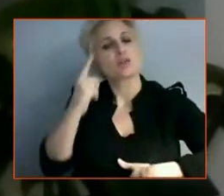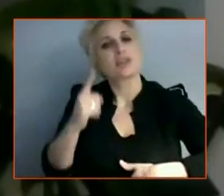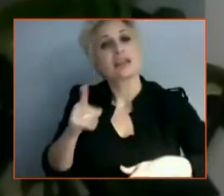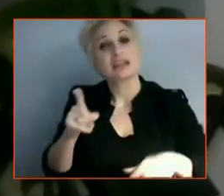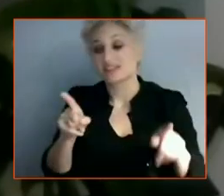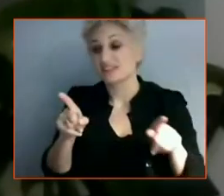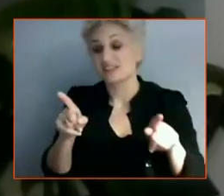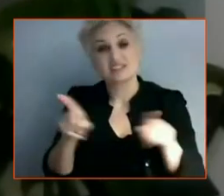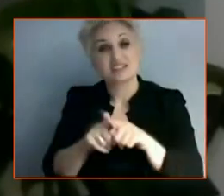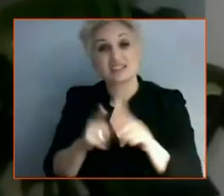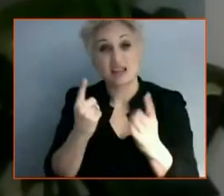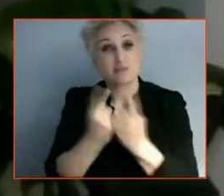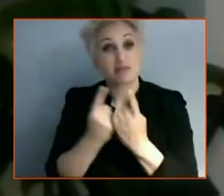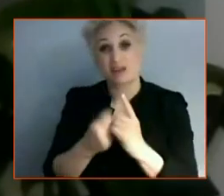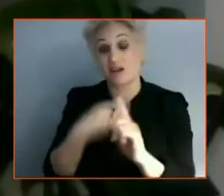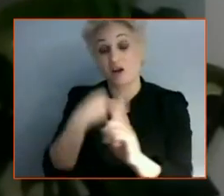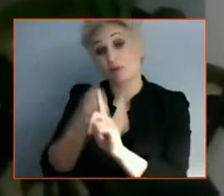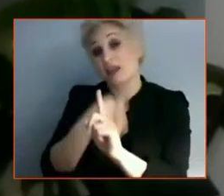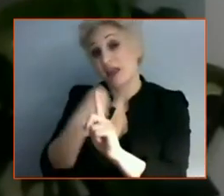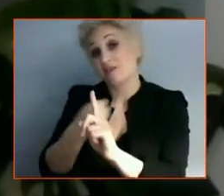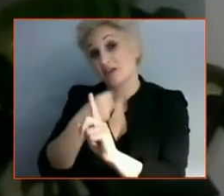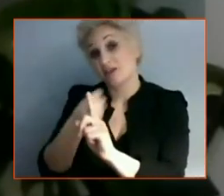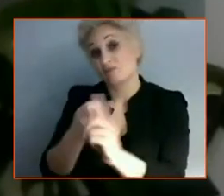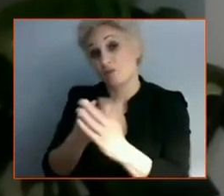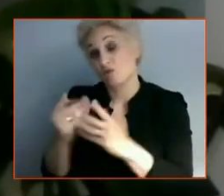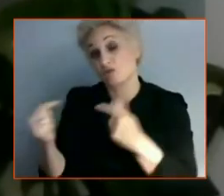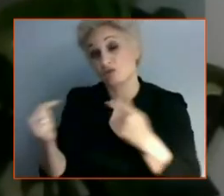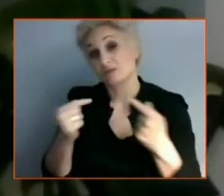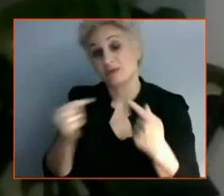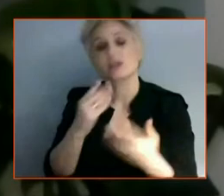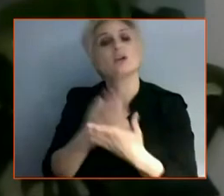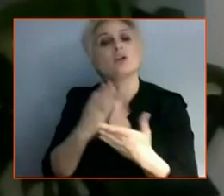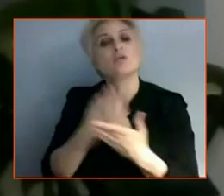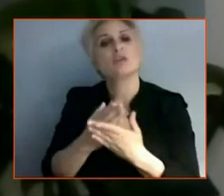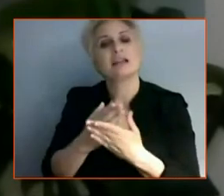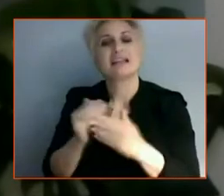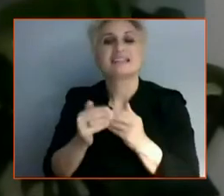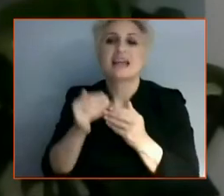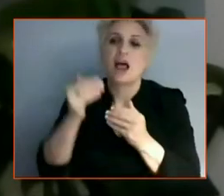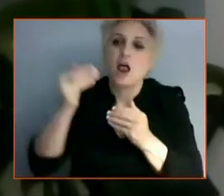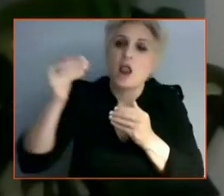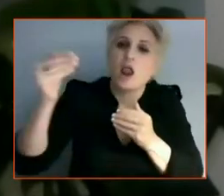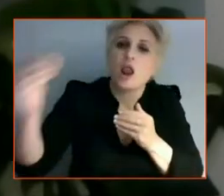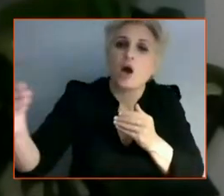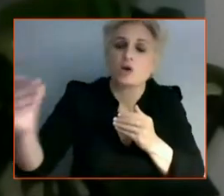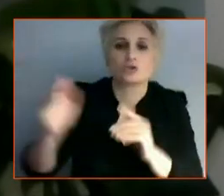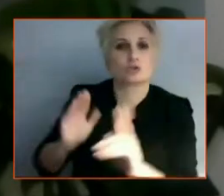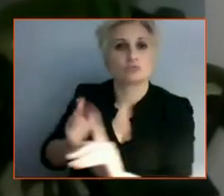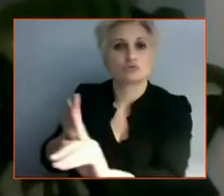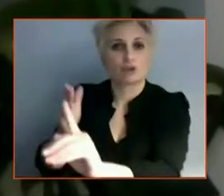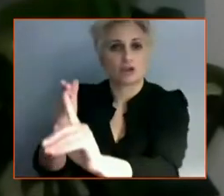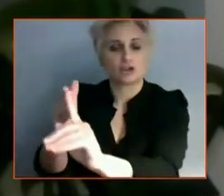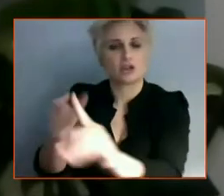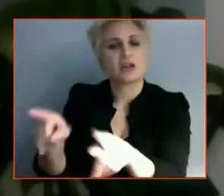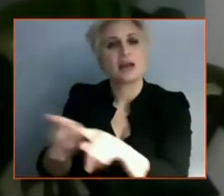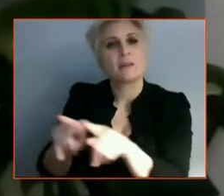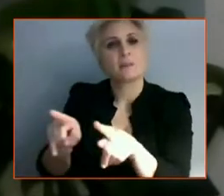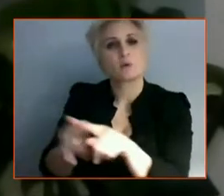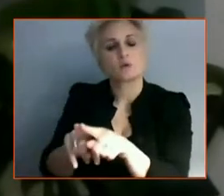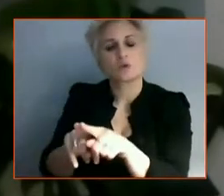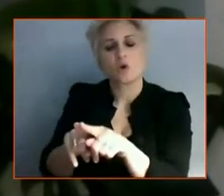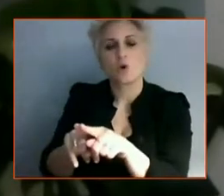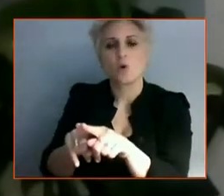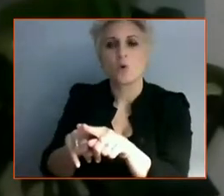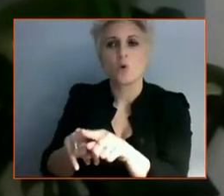this whole way through this debate so far. It is that long-term strategy, but more than just kind of being a review, because we've seen a number